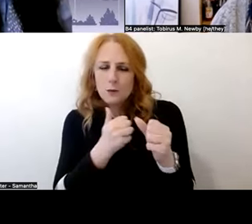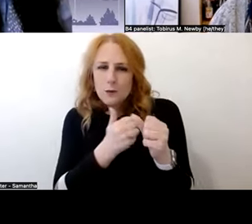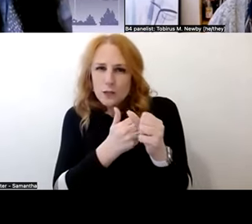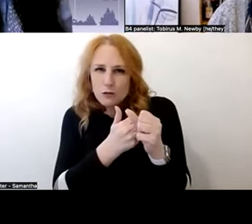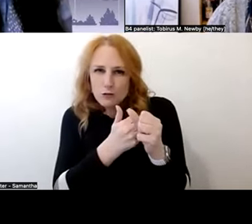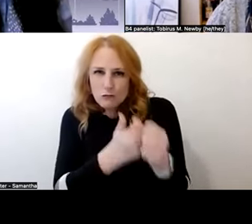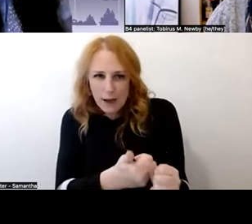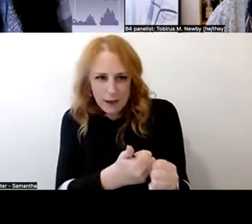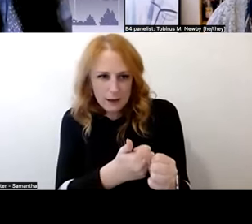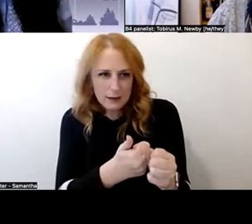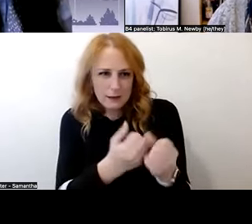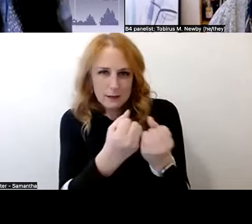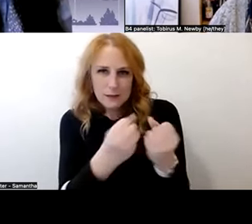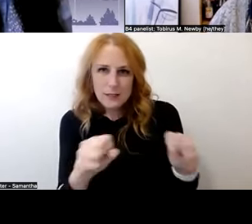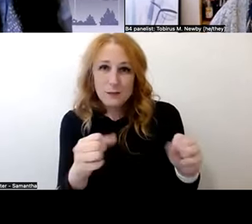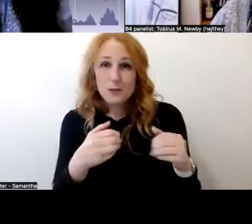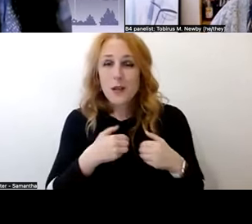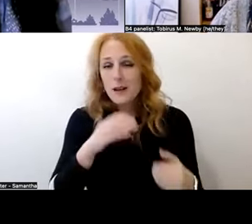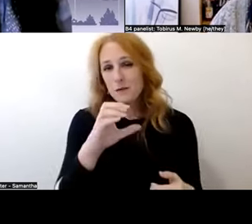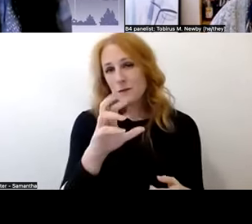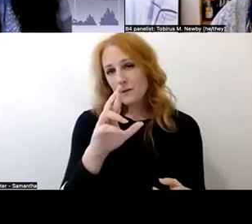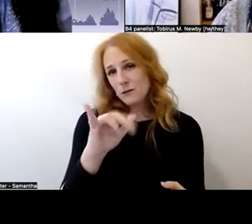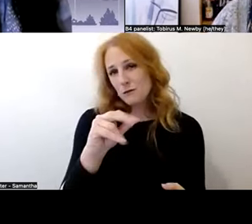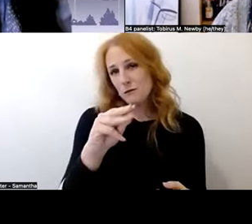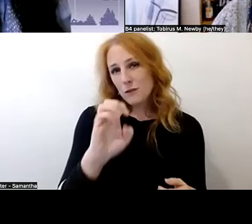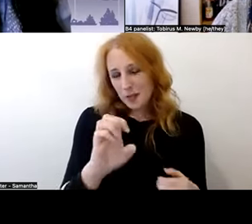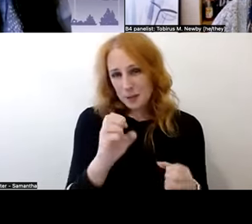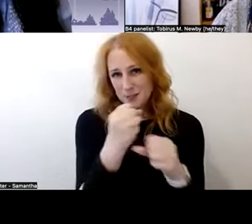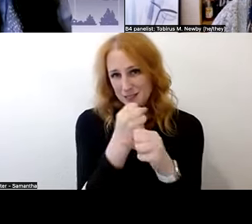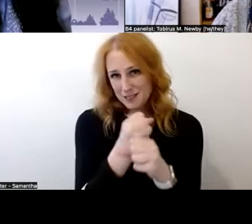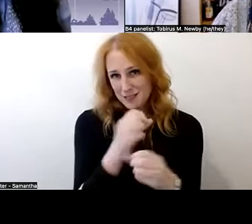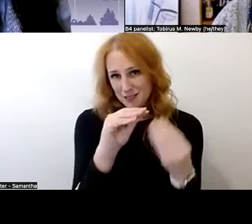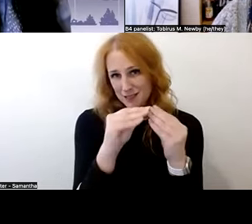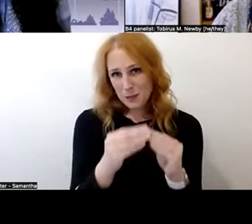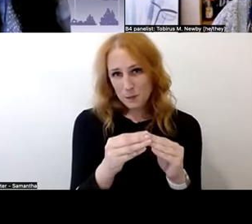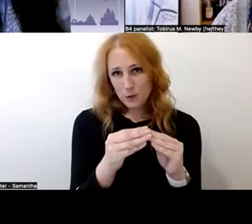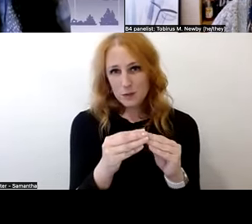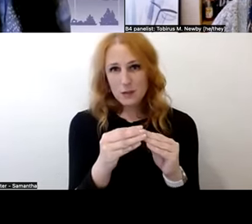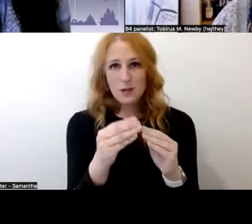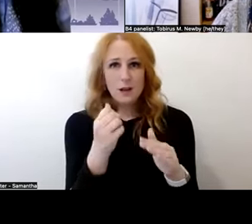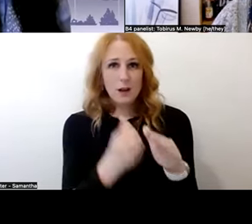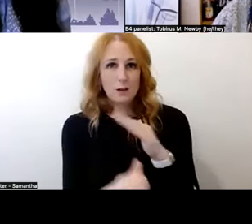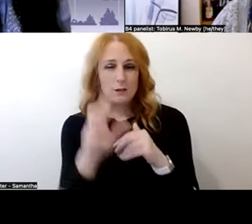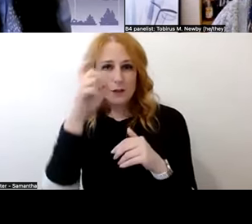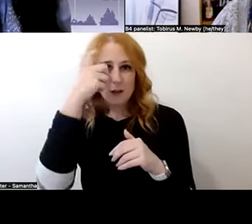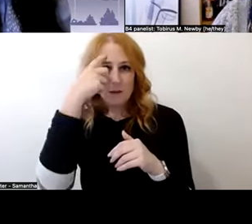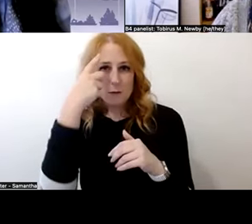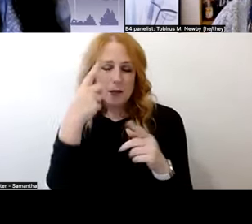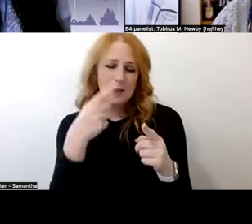government. And that is a piece of the puzzle, but it's not the full puzzle. And I think what's missing right